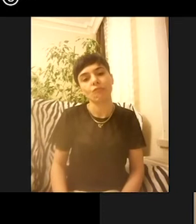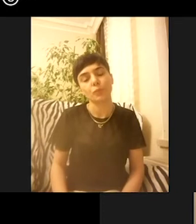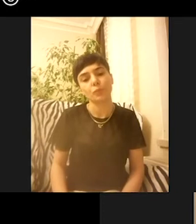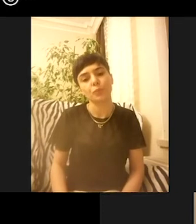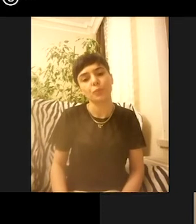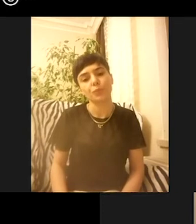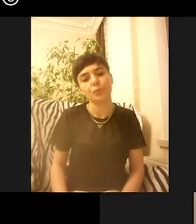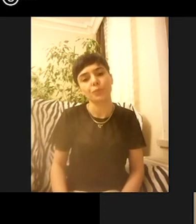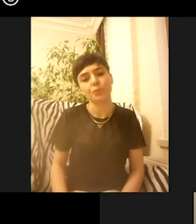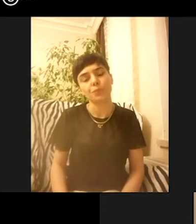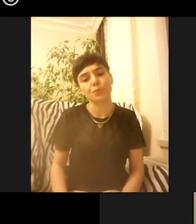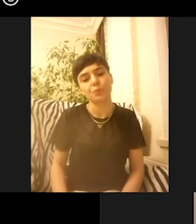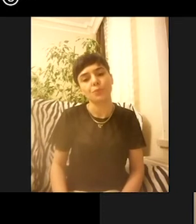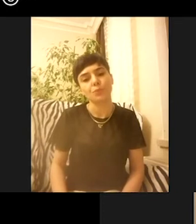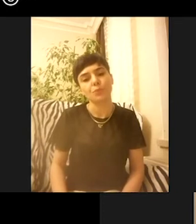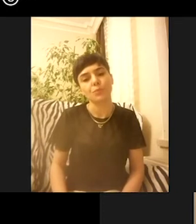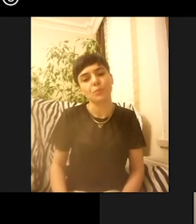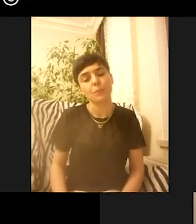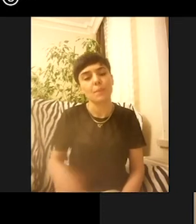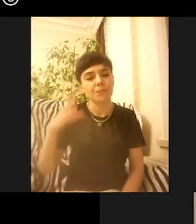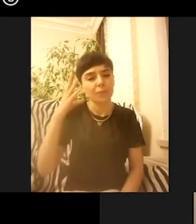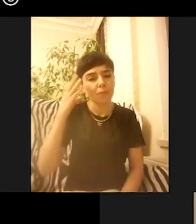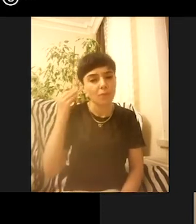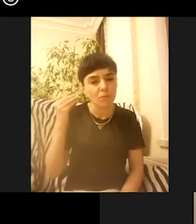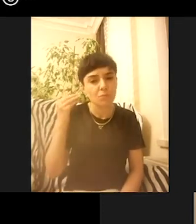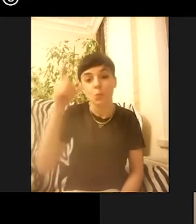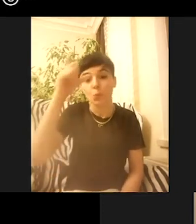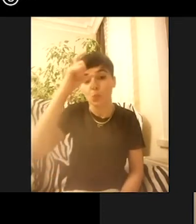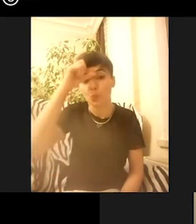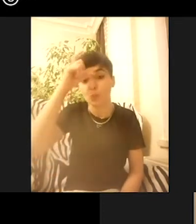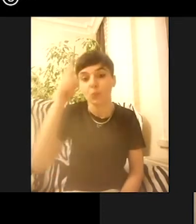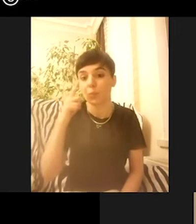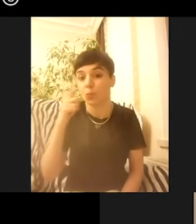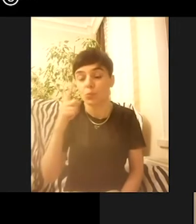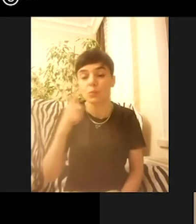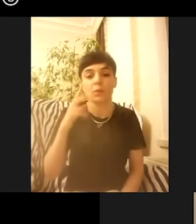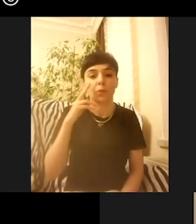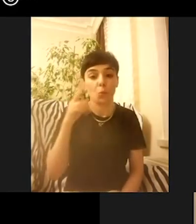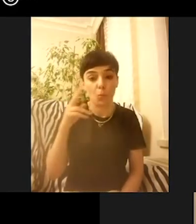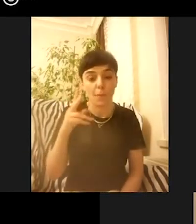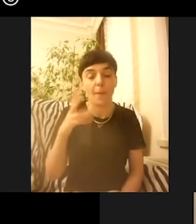sex through Kurdish language. This is what my actually